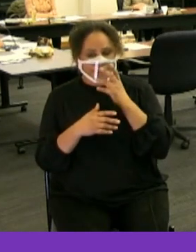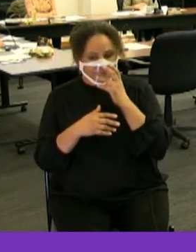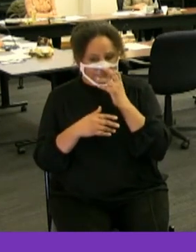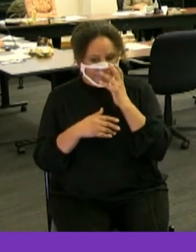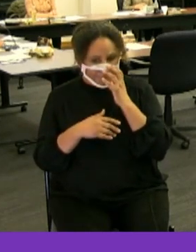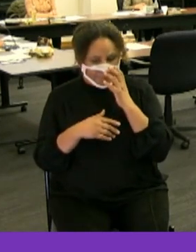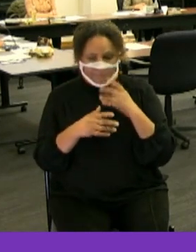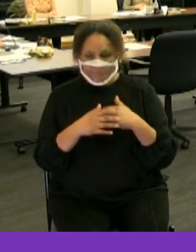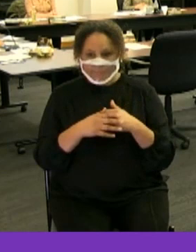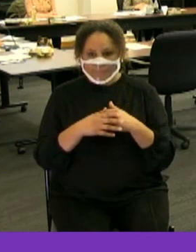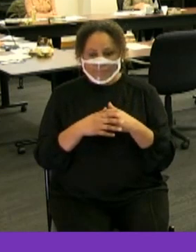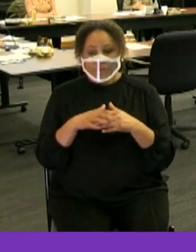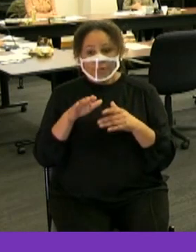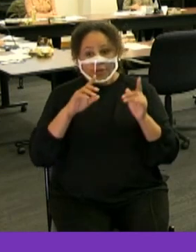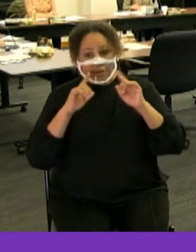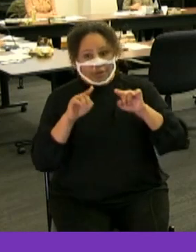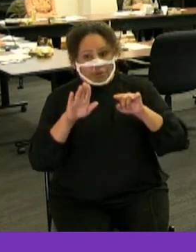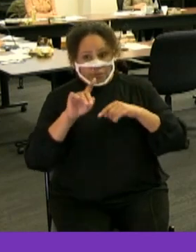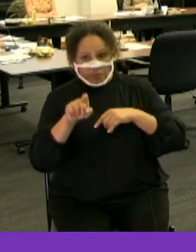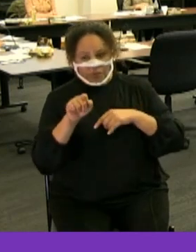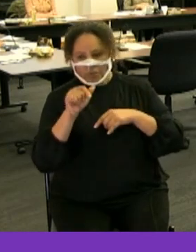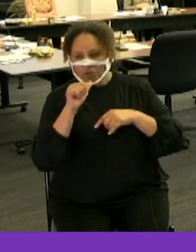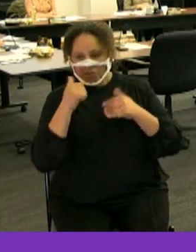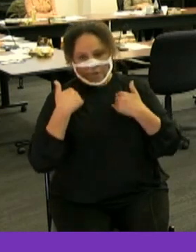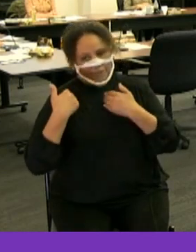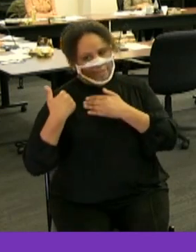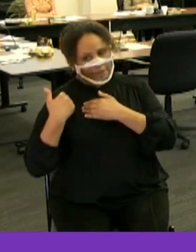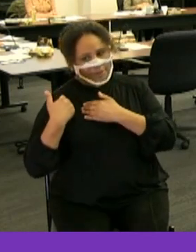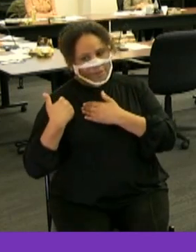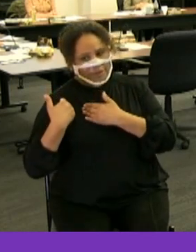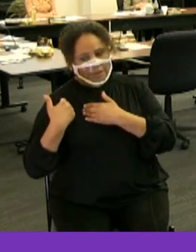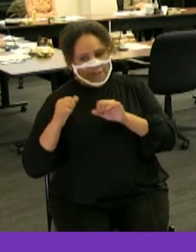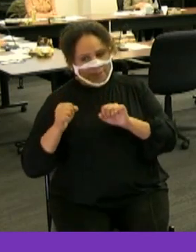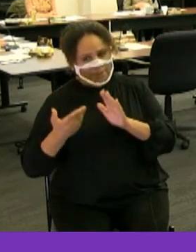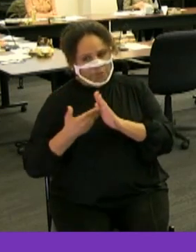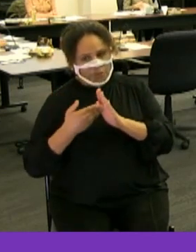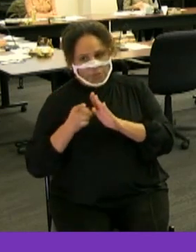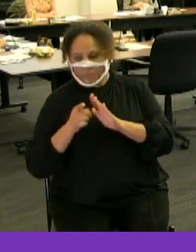It is against. To answer your question, you still don't have any liability.